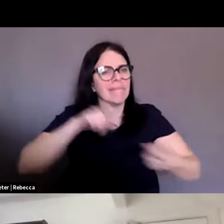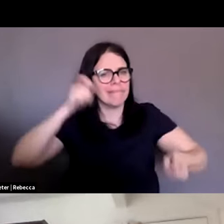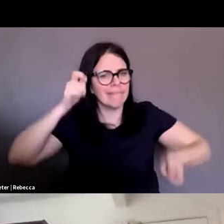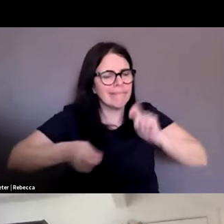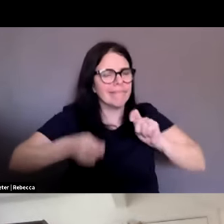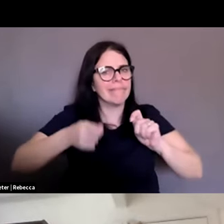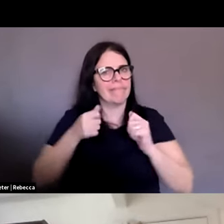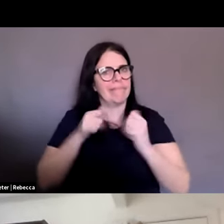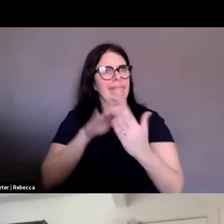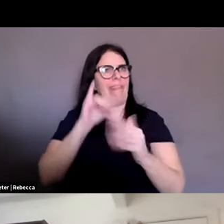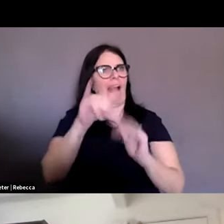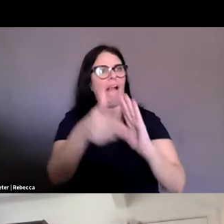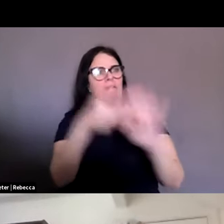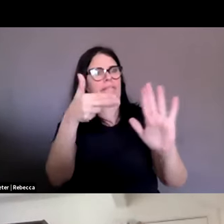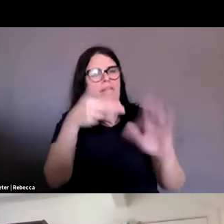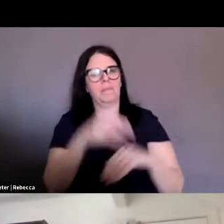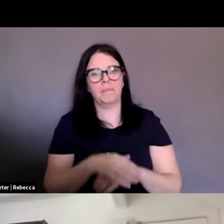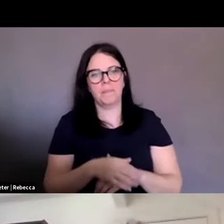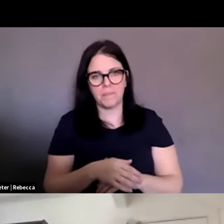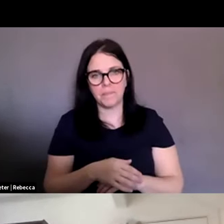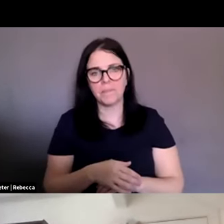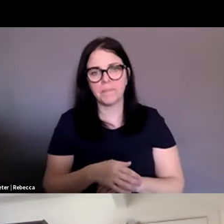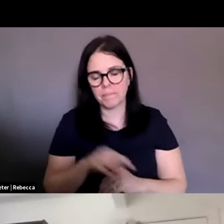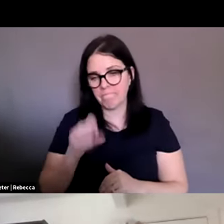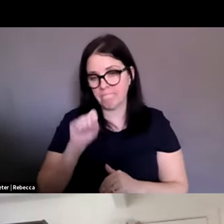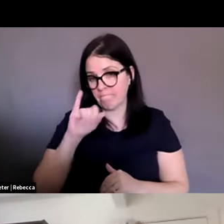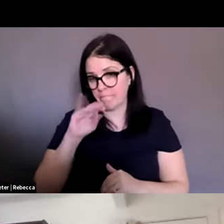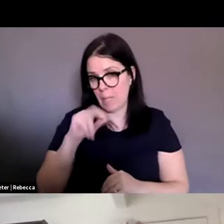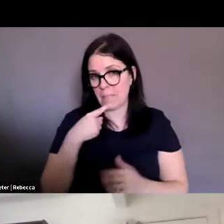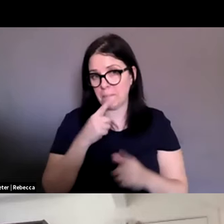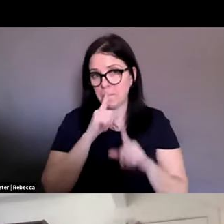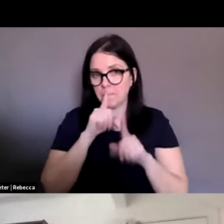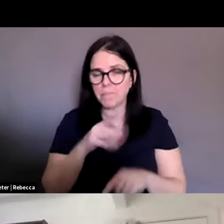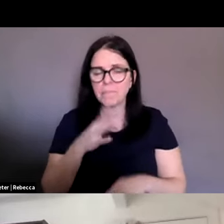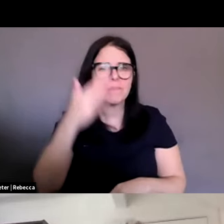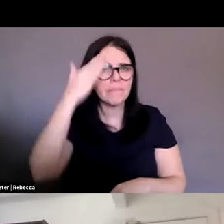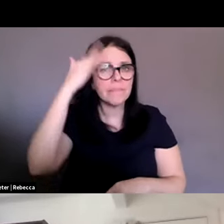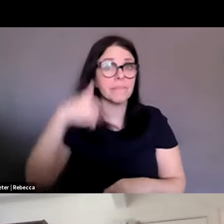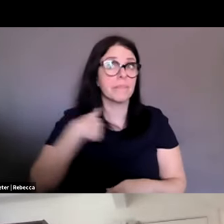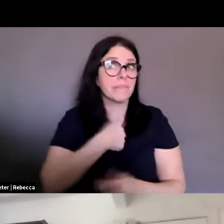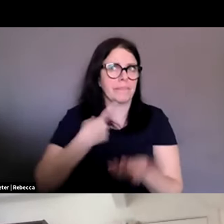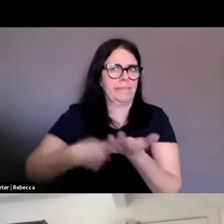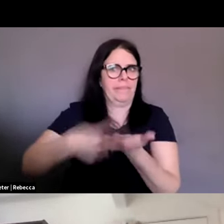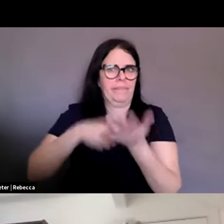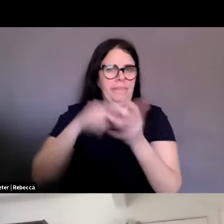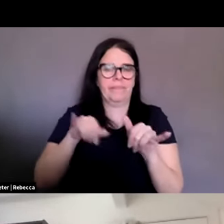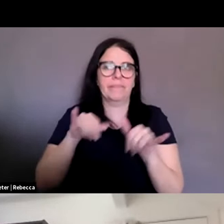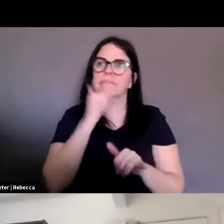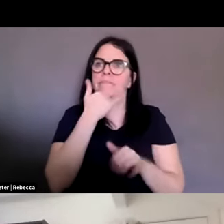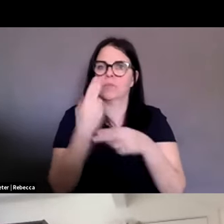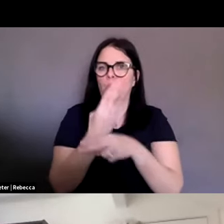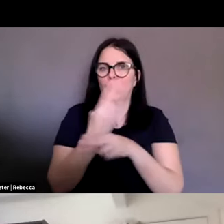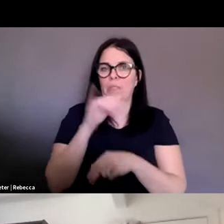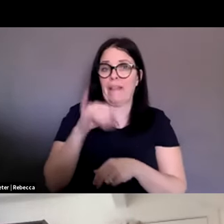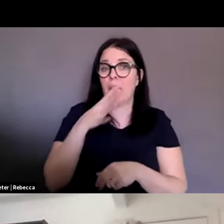raise concern and make concerns heard about the misuse of parental alienation. But I think what we really need is